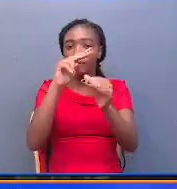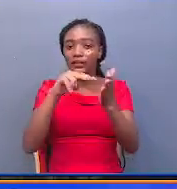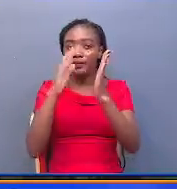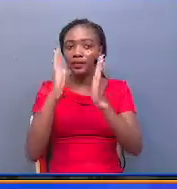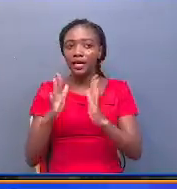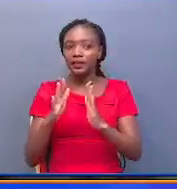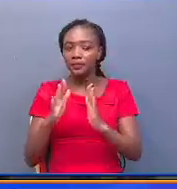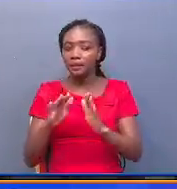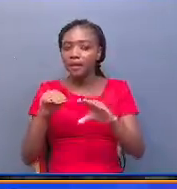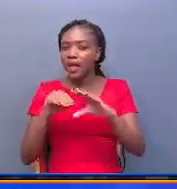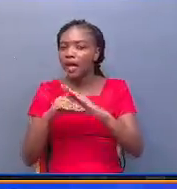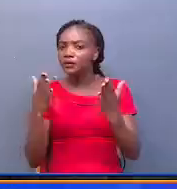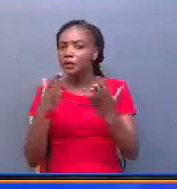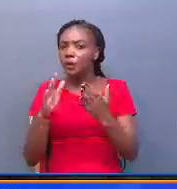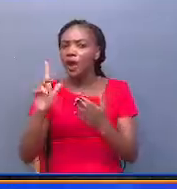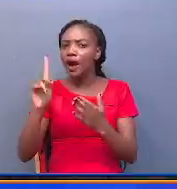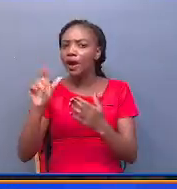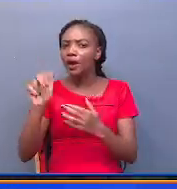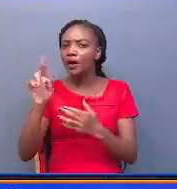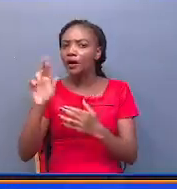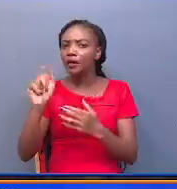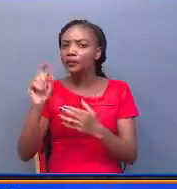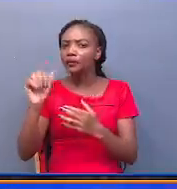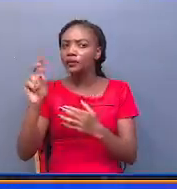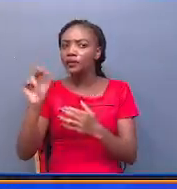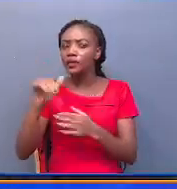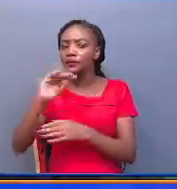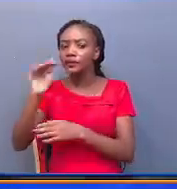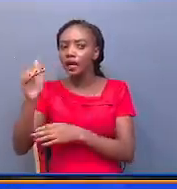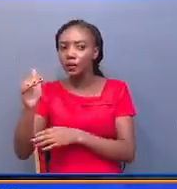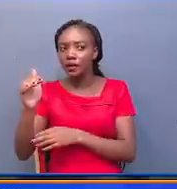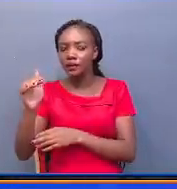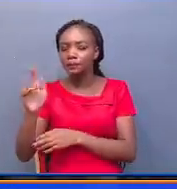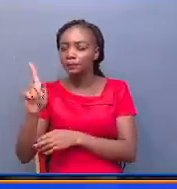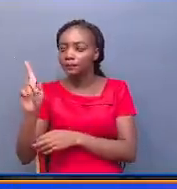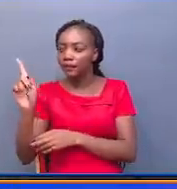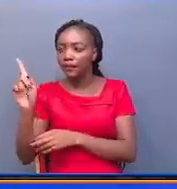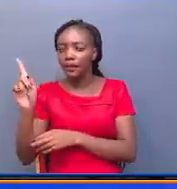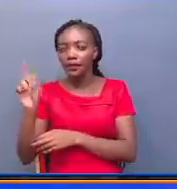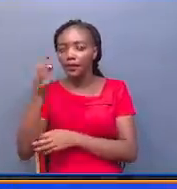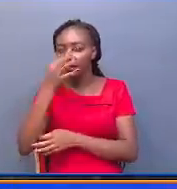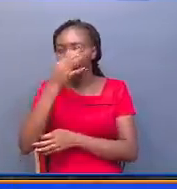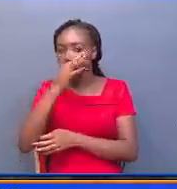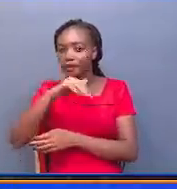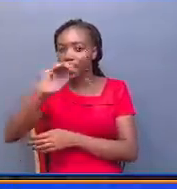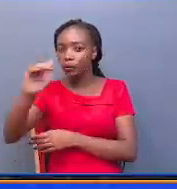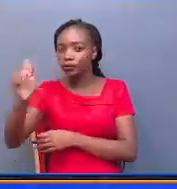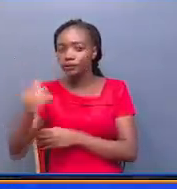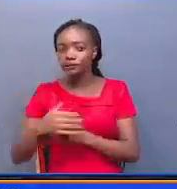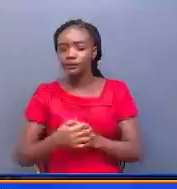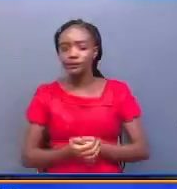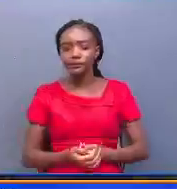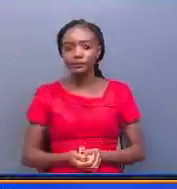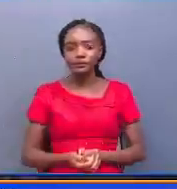resounding entry into Karatina town, the home turf of the Mathira Member of Parliament.